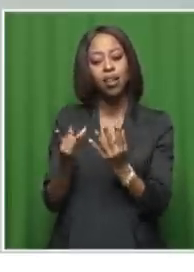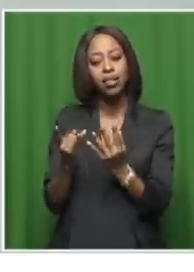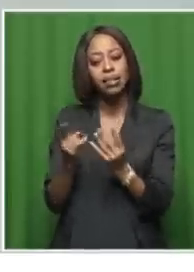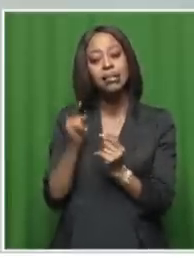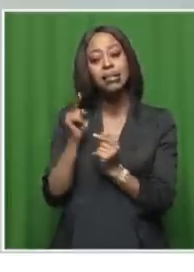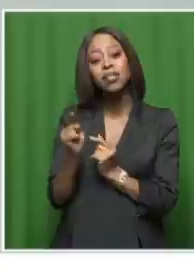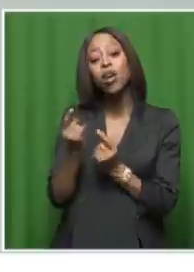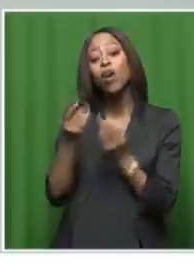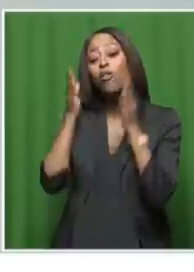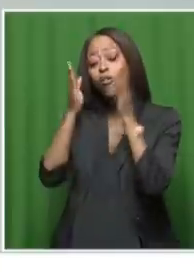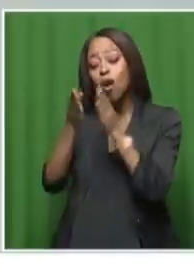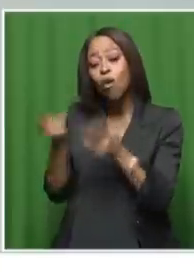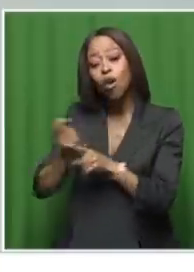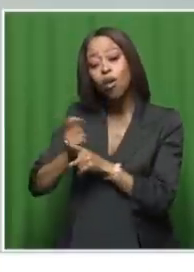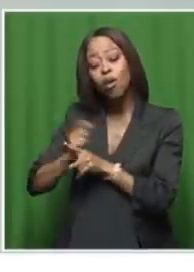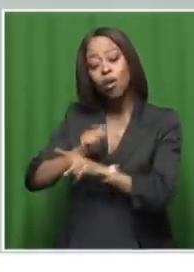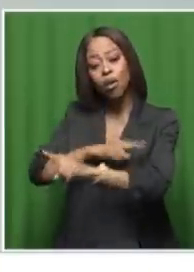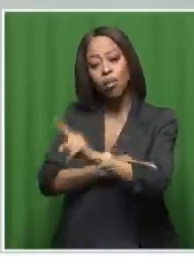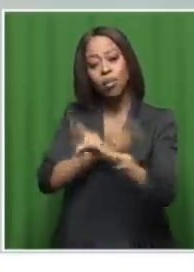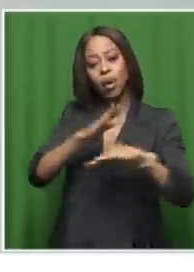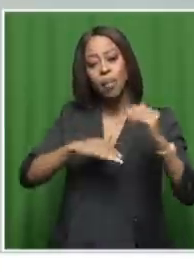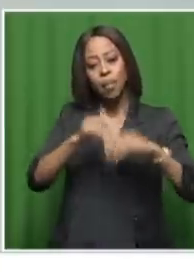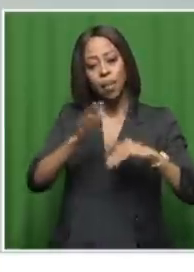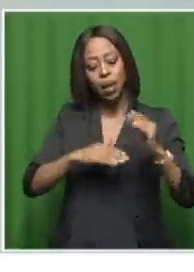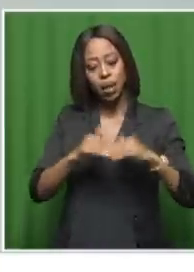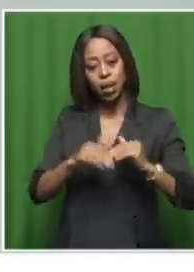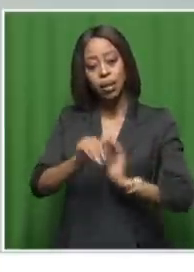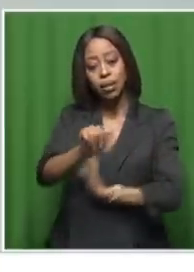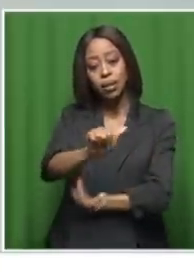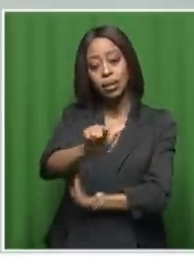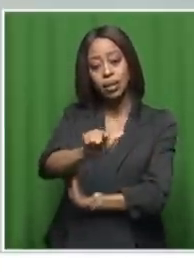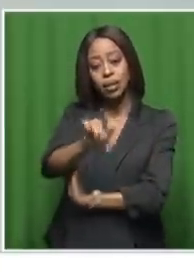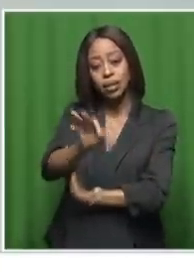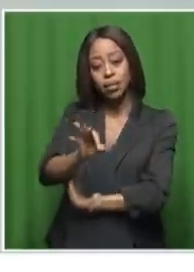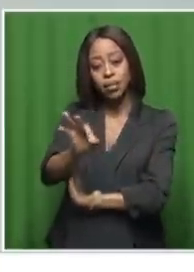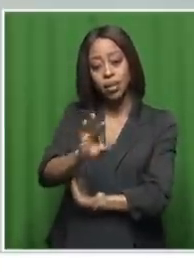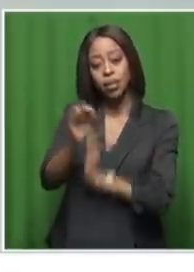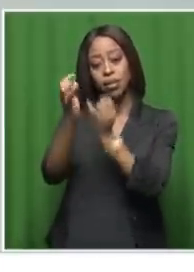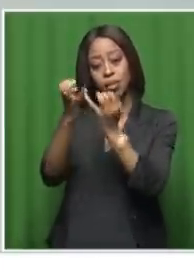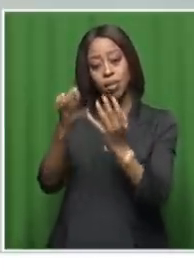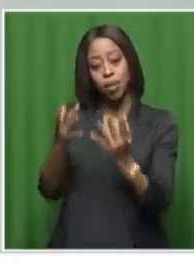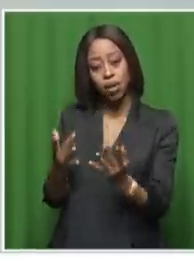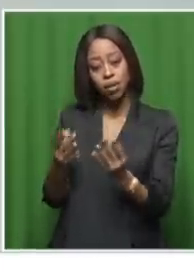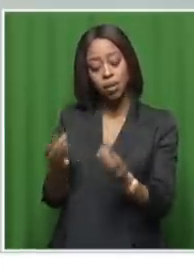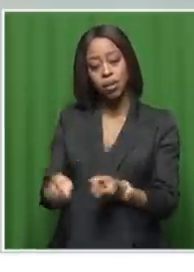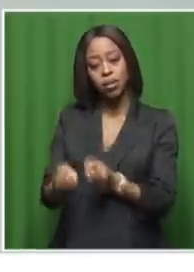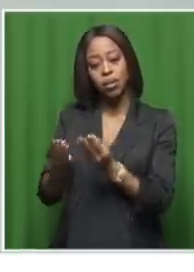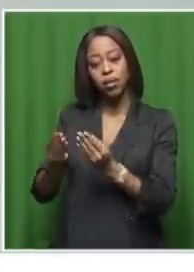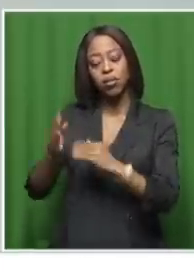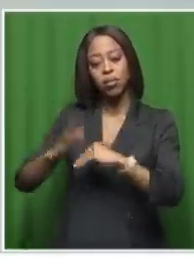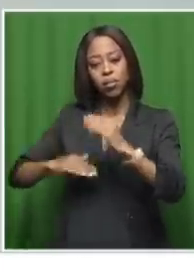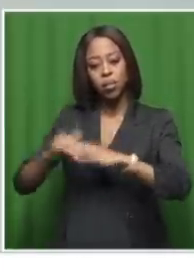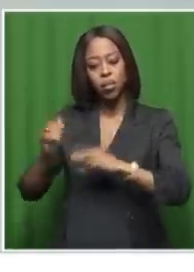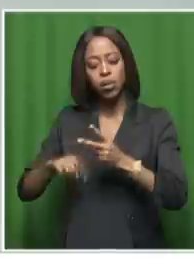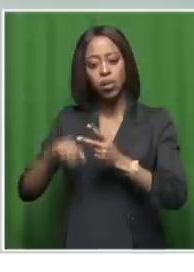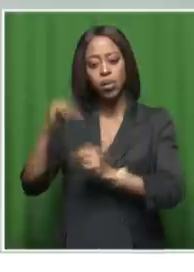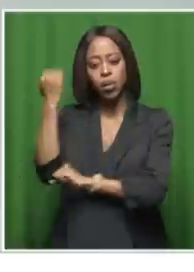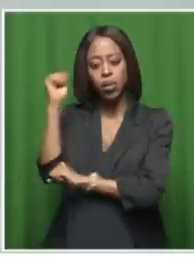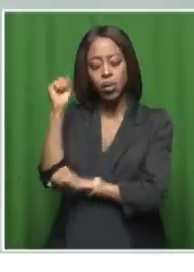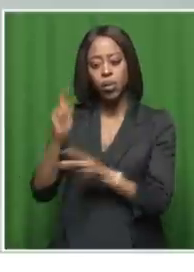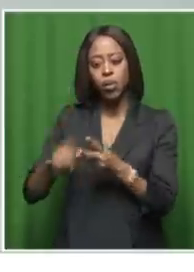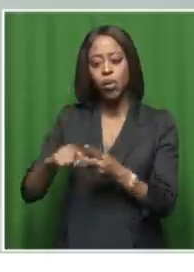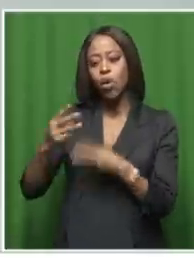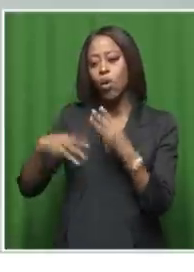to training and capacity building, with 67% of the budget allocated to infrastructure, equipment,